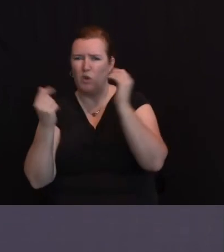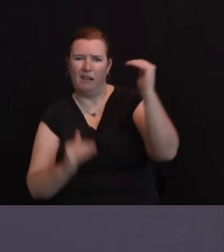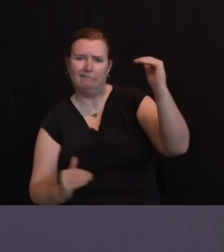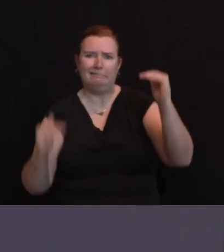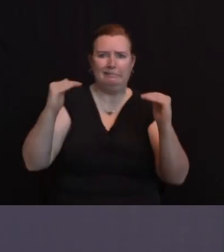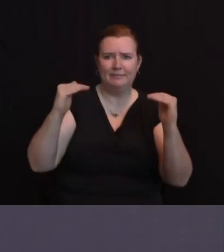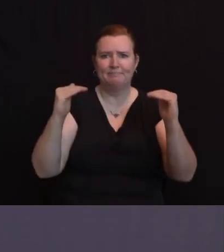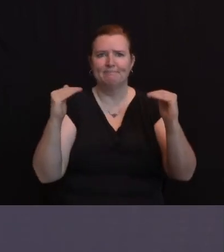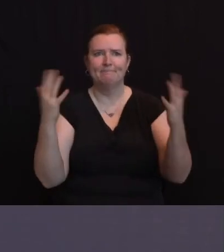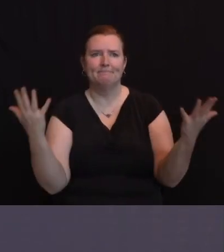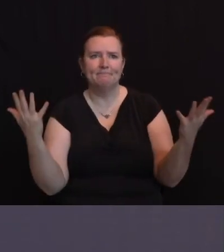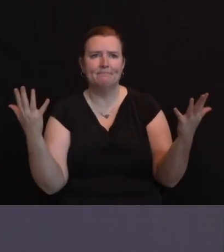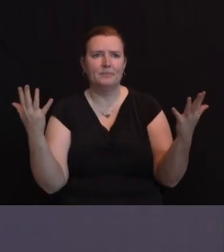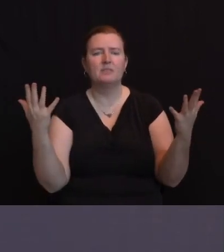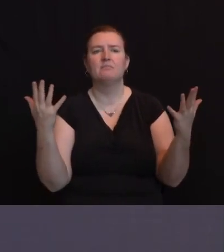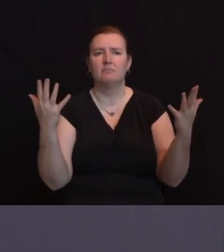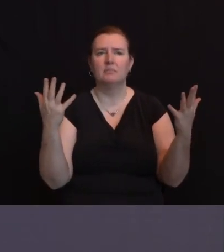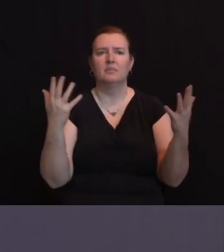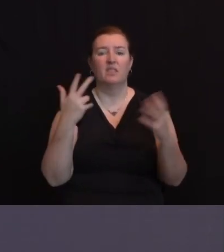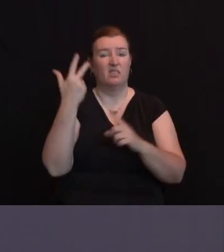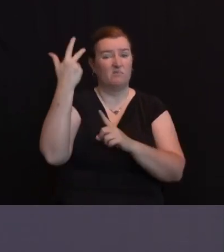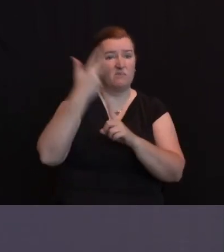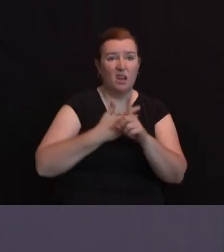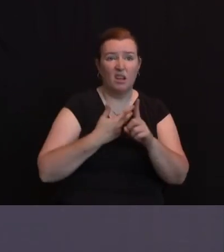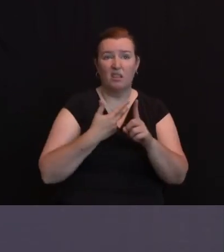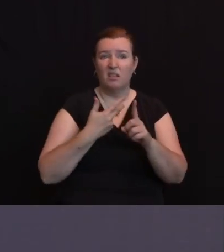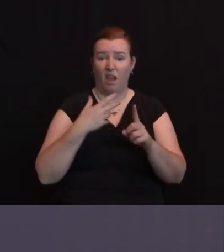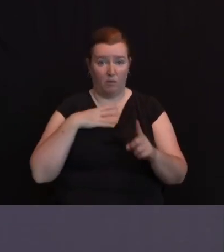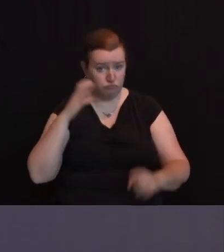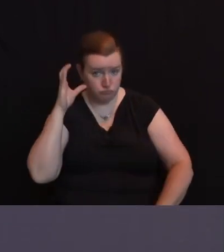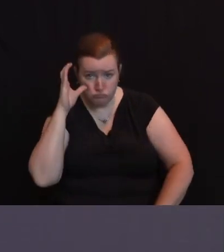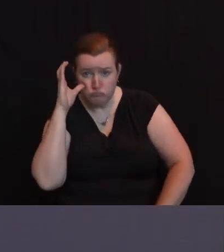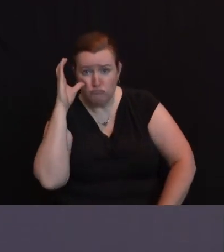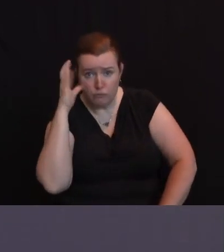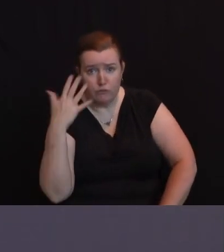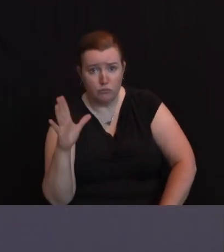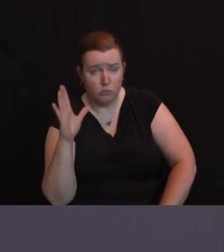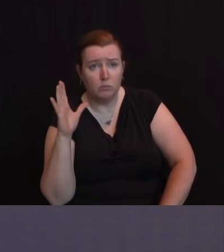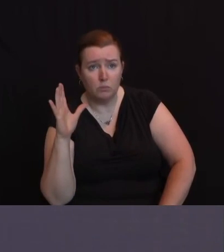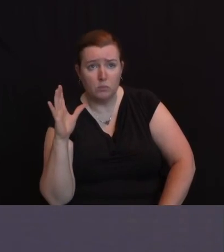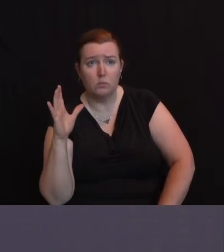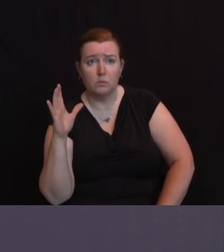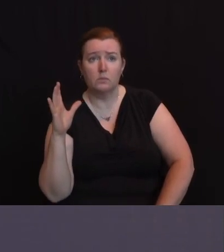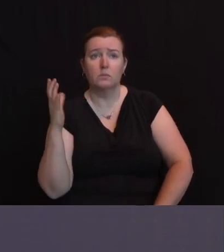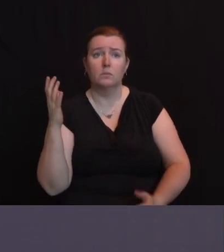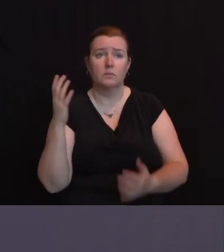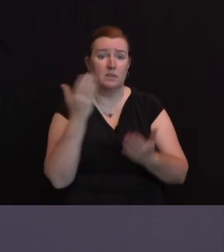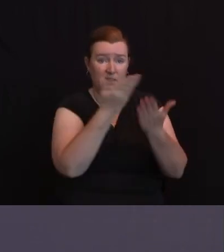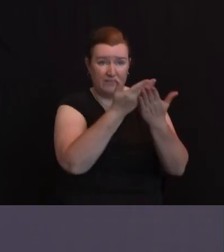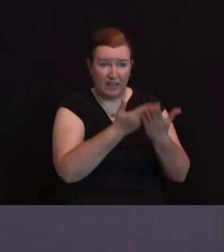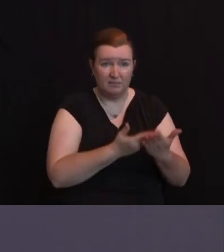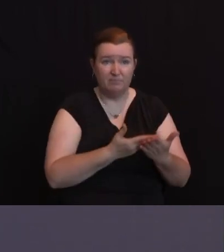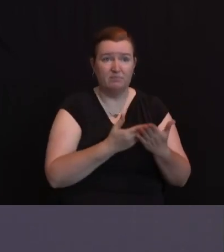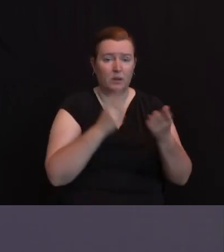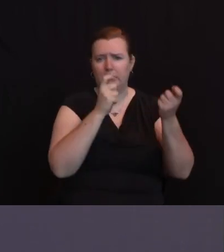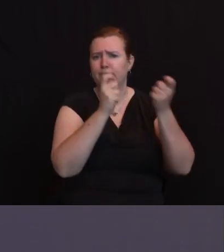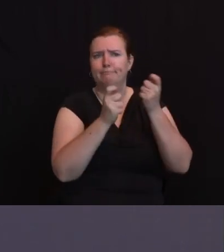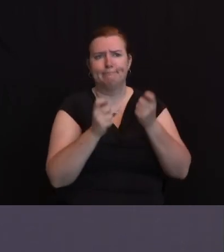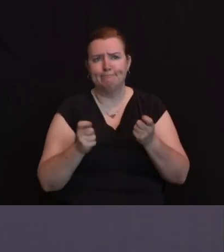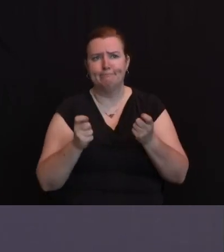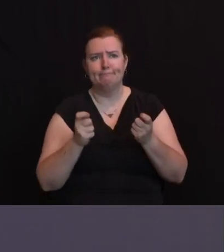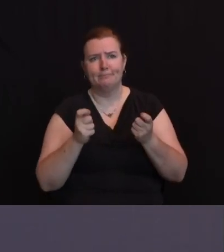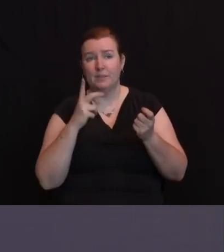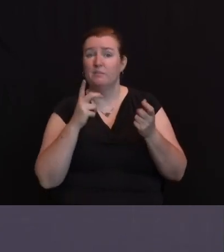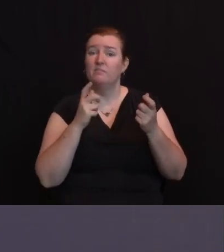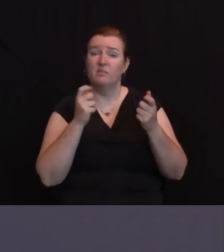parameters. I hope that's because we listened. In some cases, it's because the facts have changed, and we have to understand that the facts may continue to